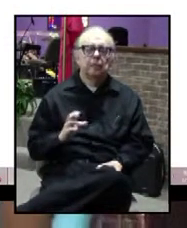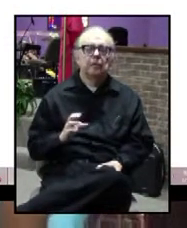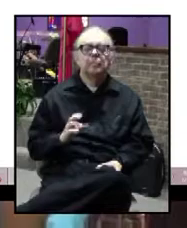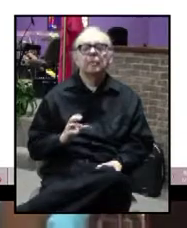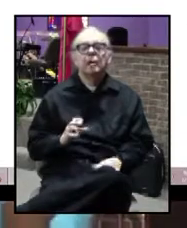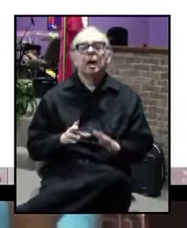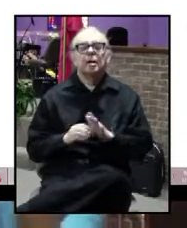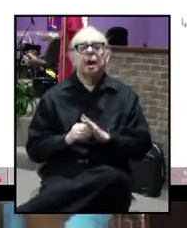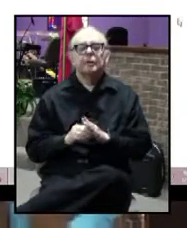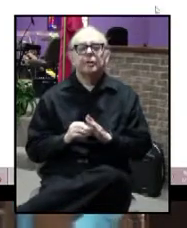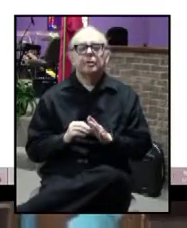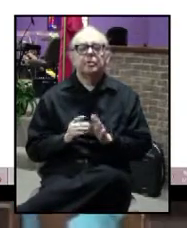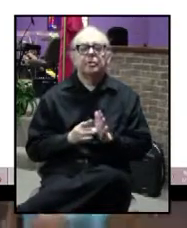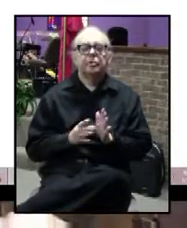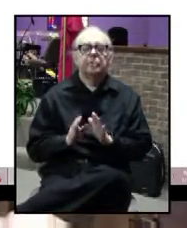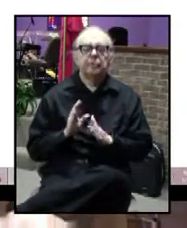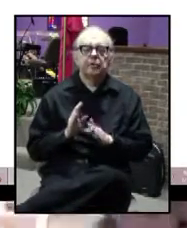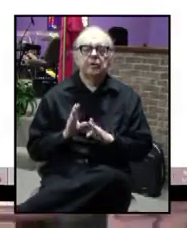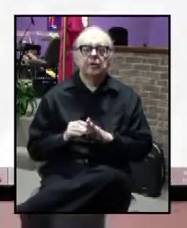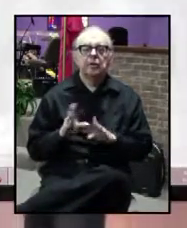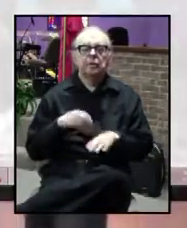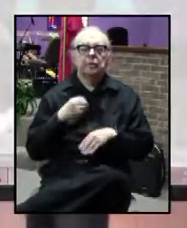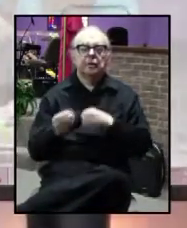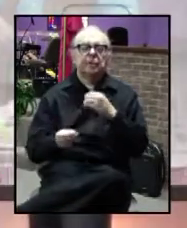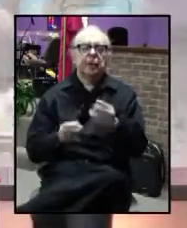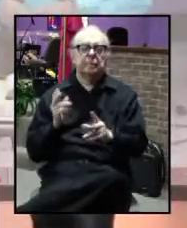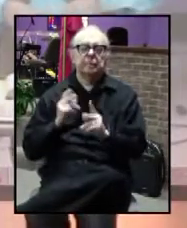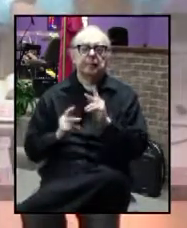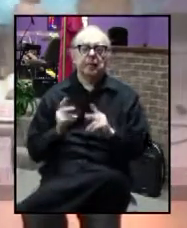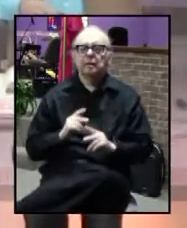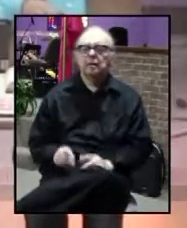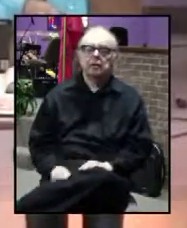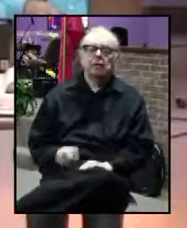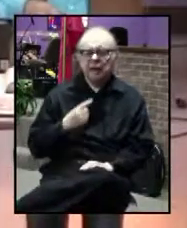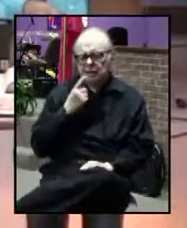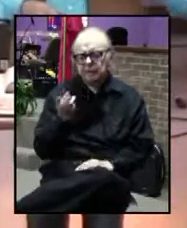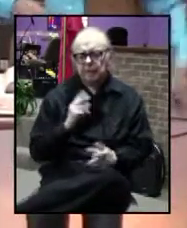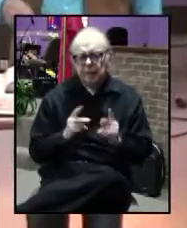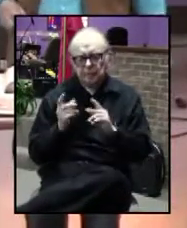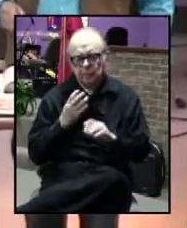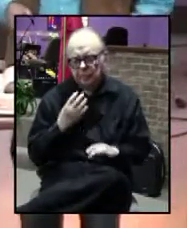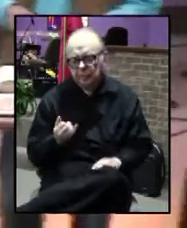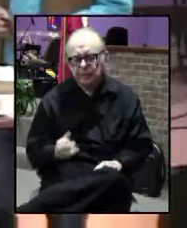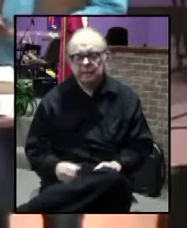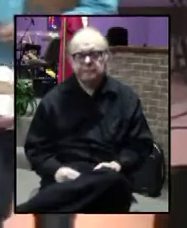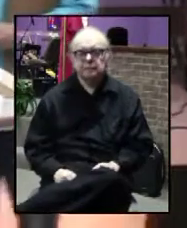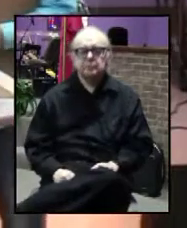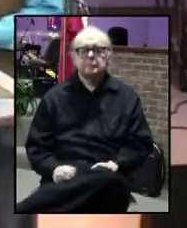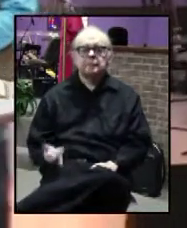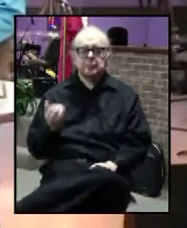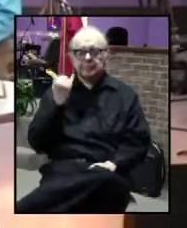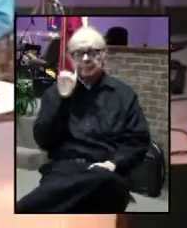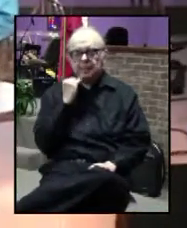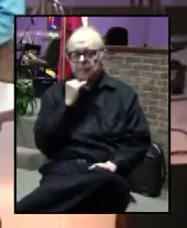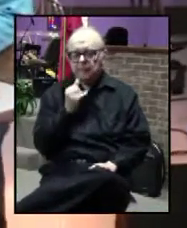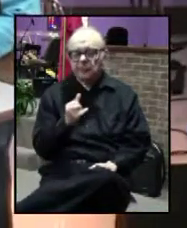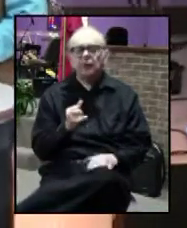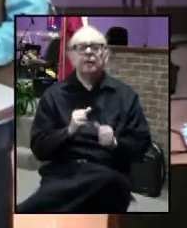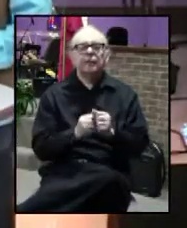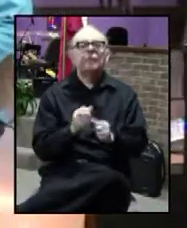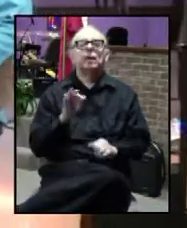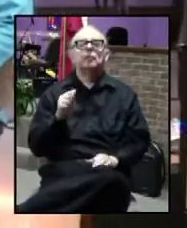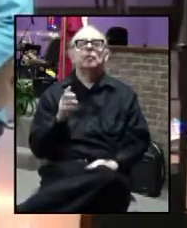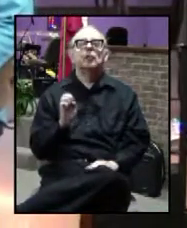coming for you to hand out to people and just tell them, watch it, okay? If you follow Joe Veal every